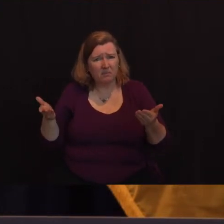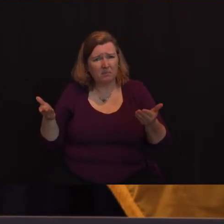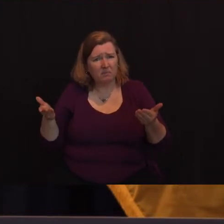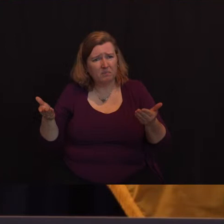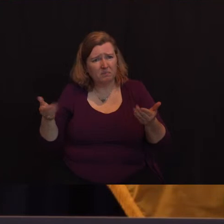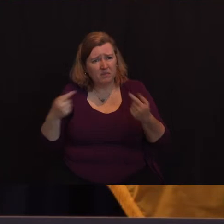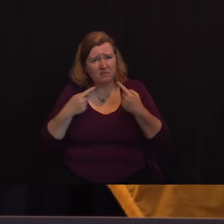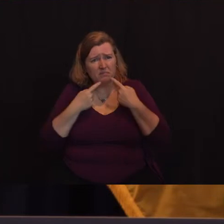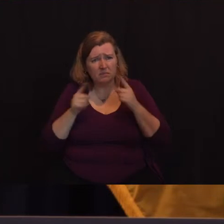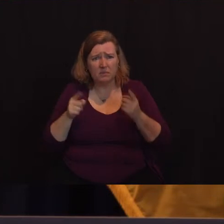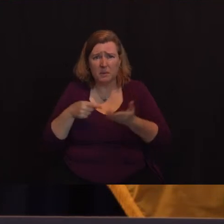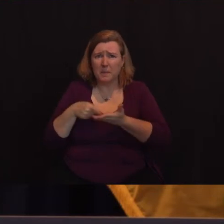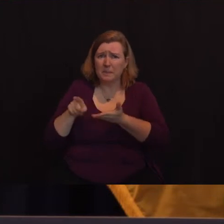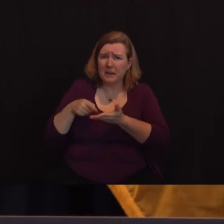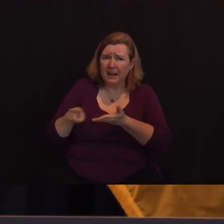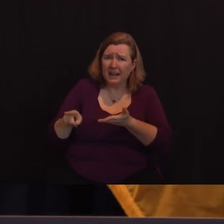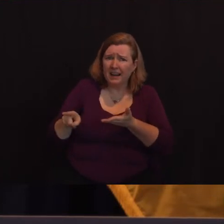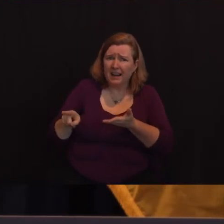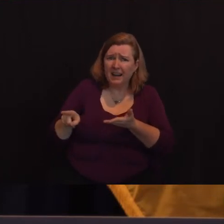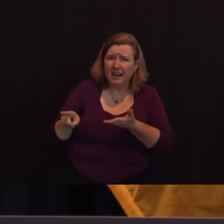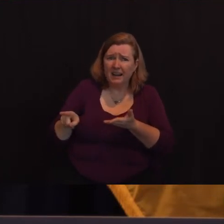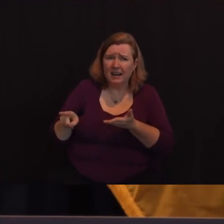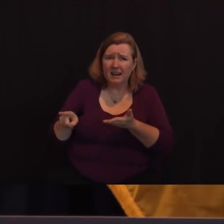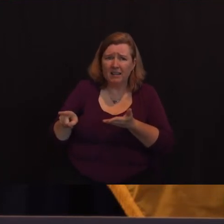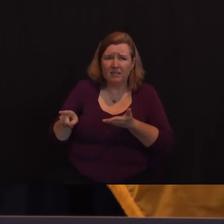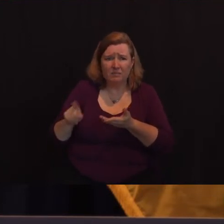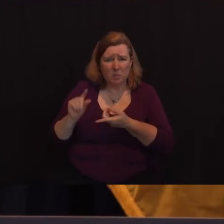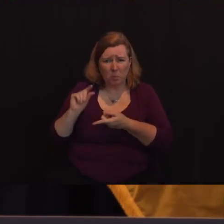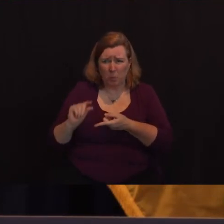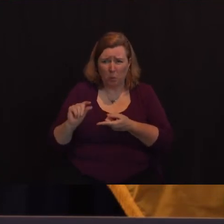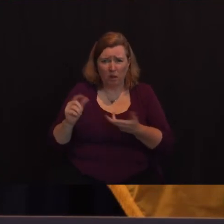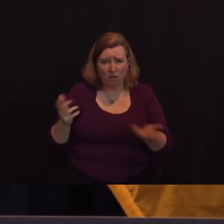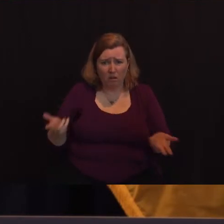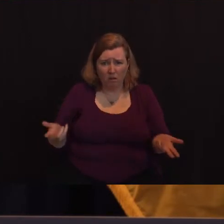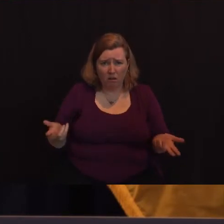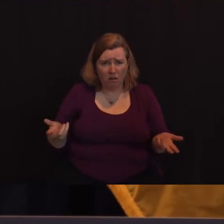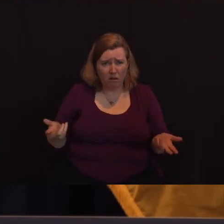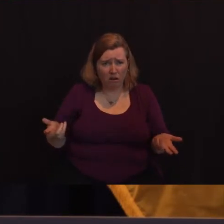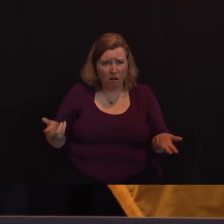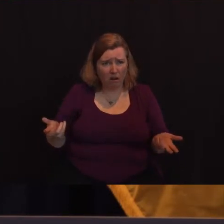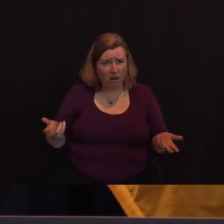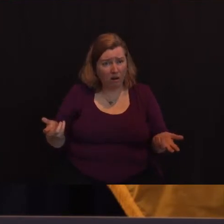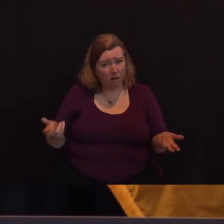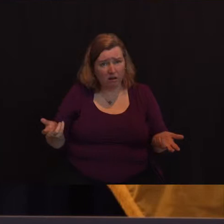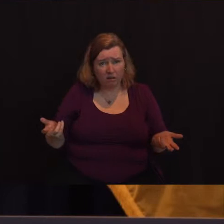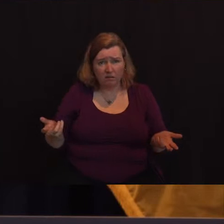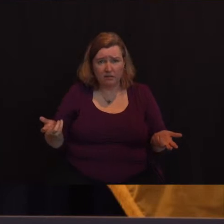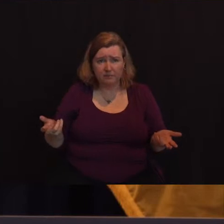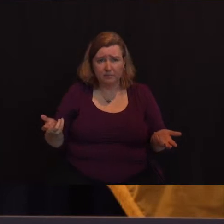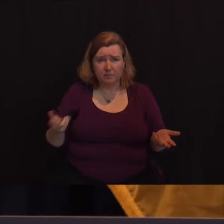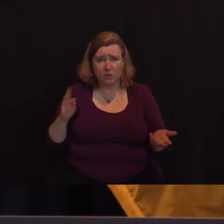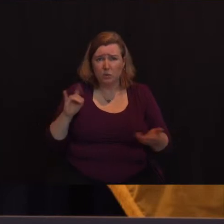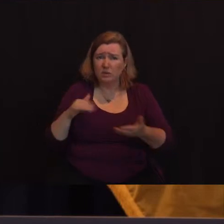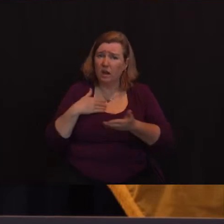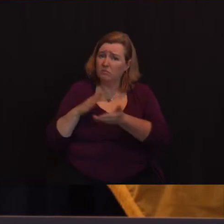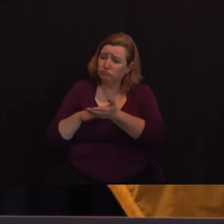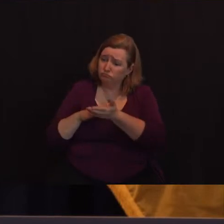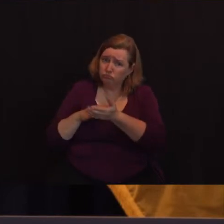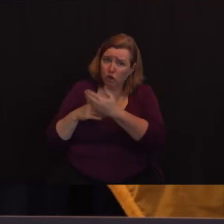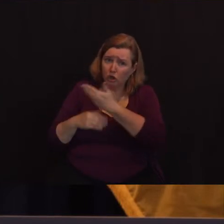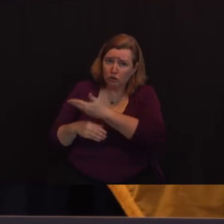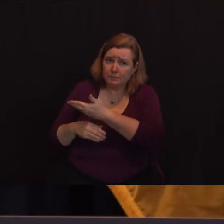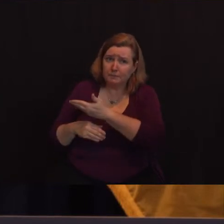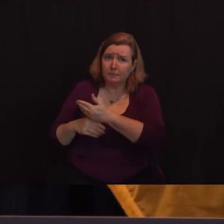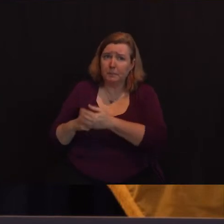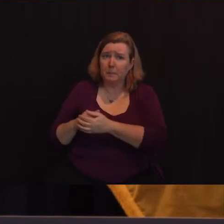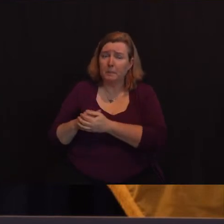on false premises. It's awful. And I want to give Judy and your predecessor, Sharif El-Nahal, a big shout out, because without getting